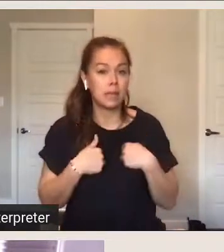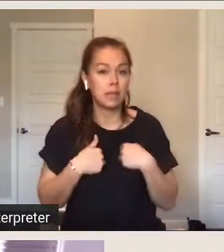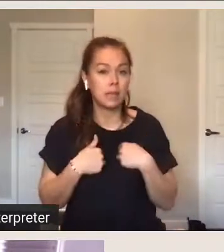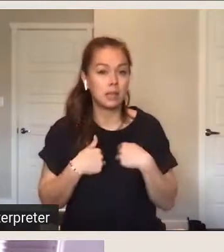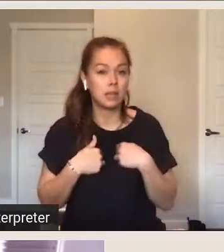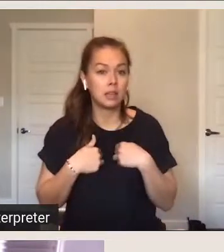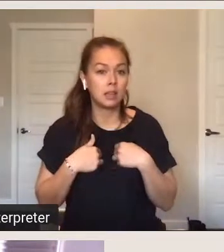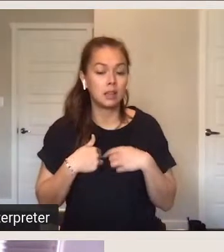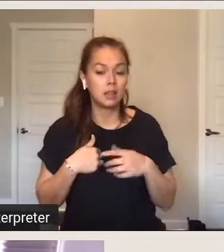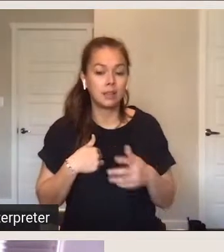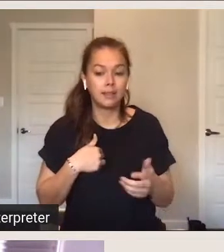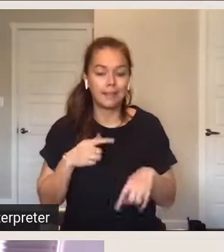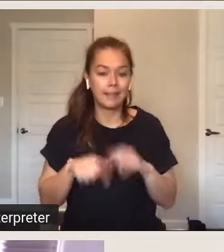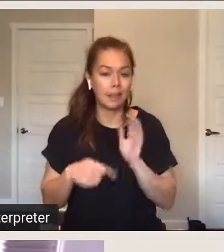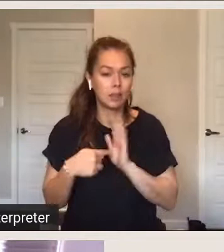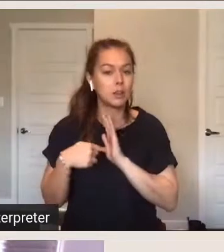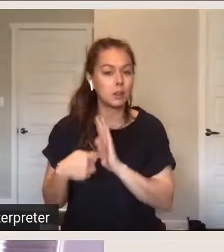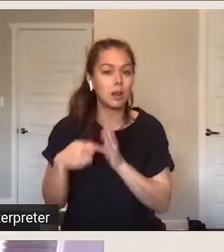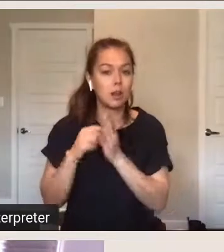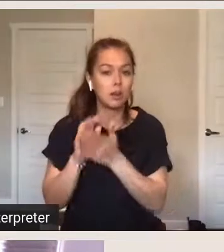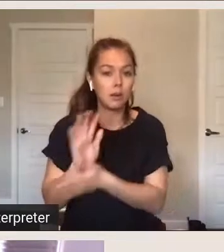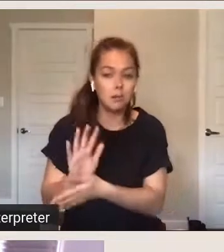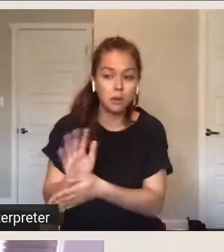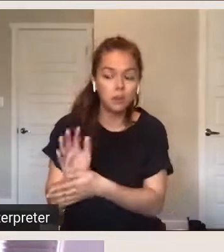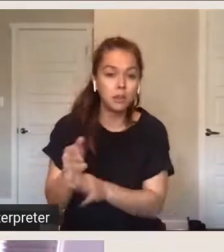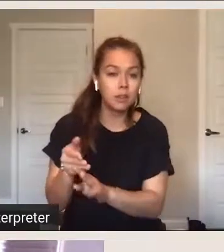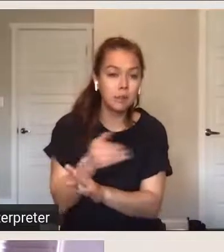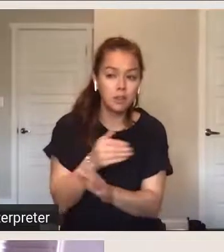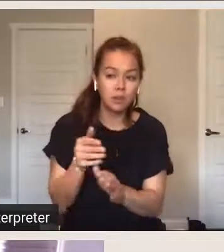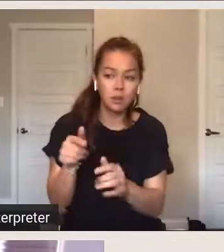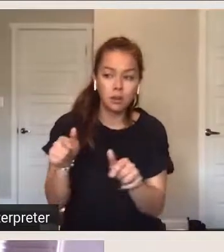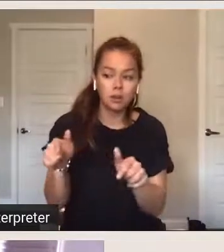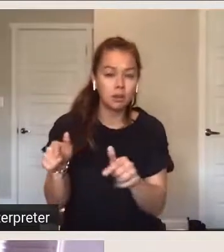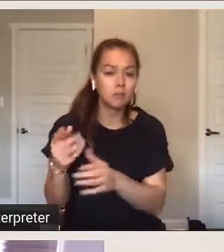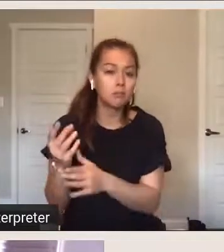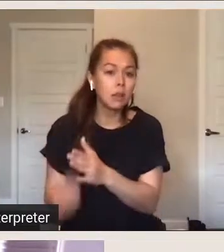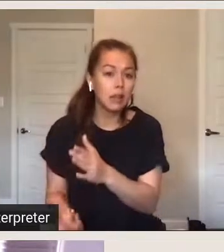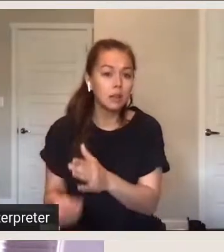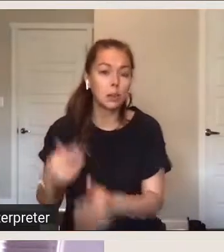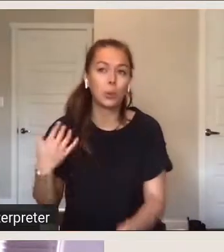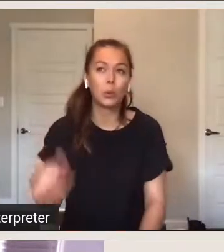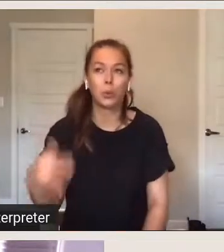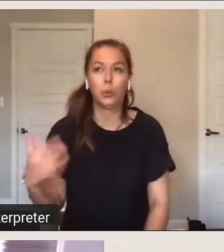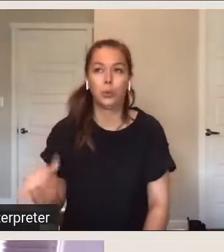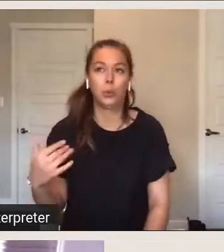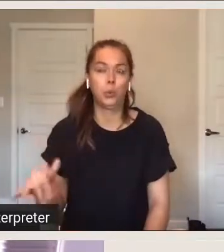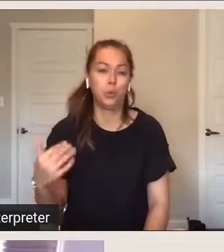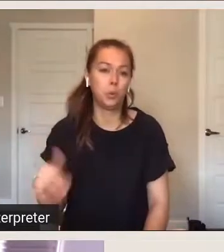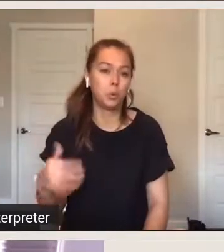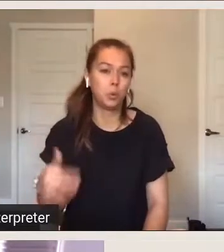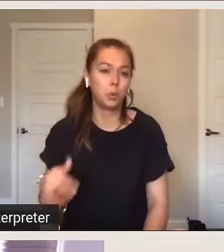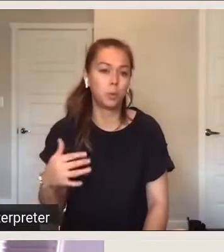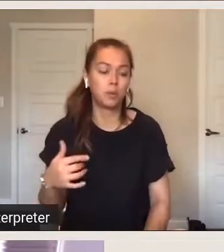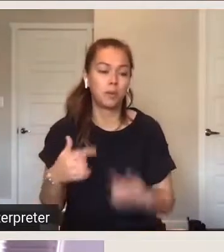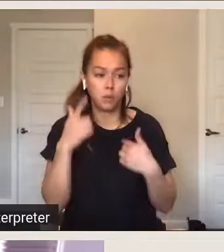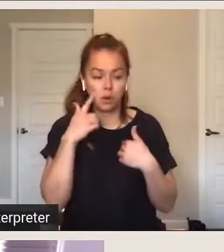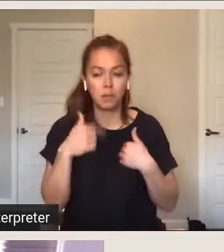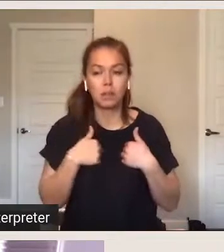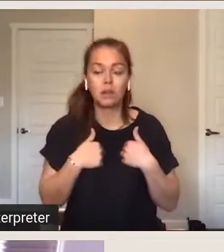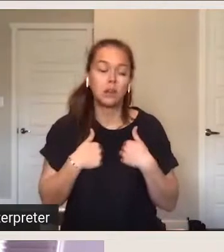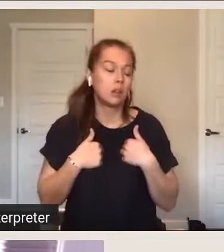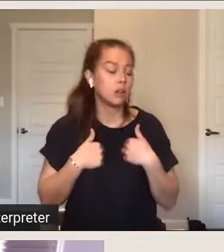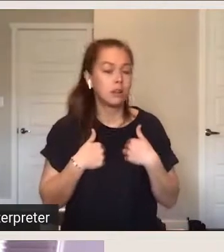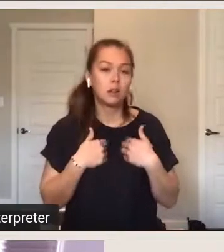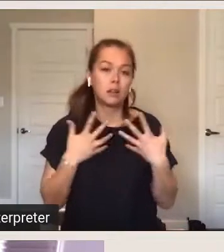he passed away was a big, big loss to me. And I wasn't able to open or to